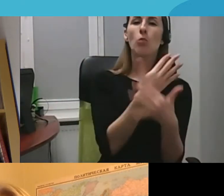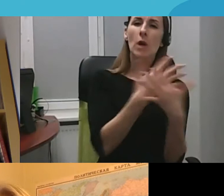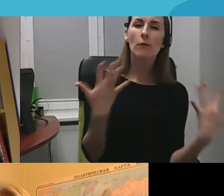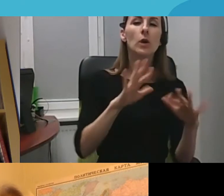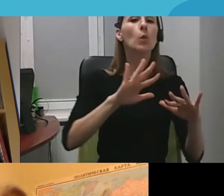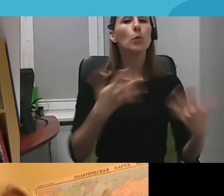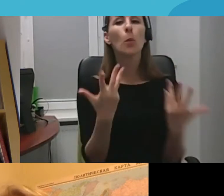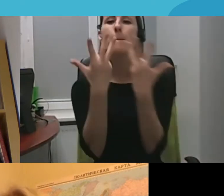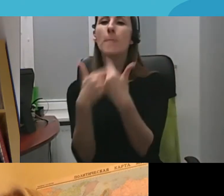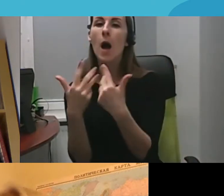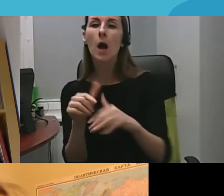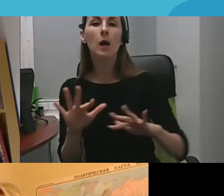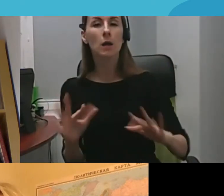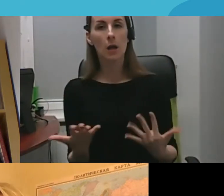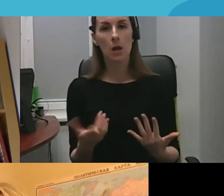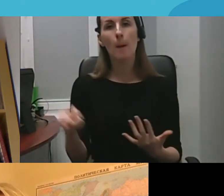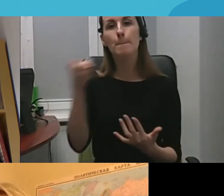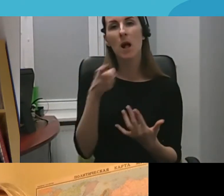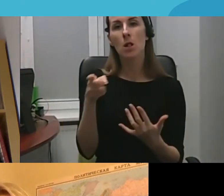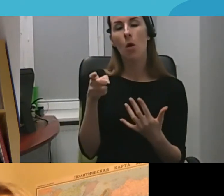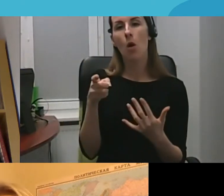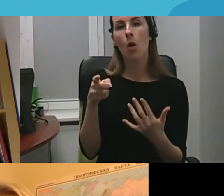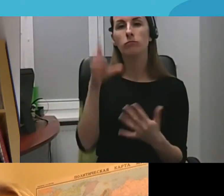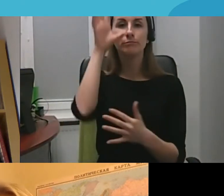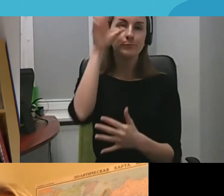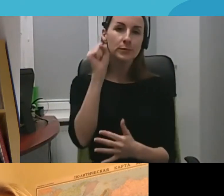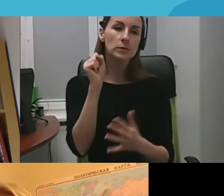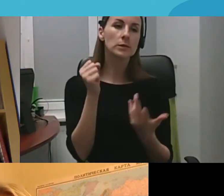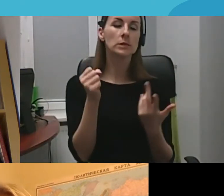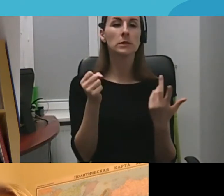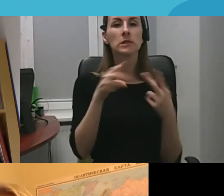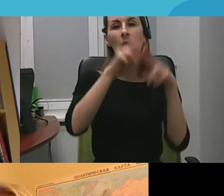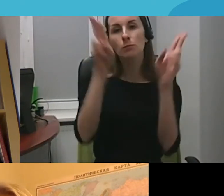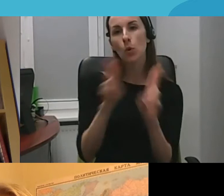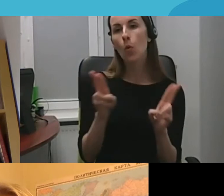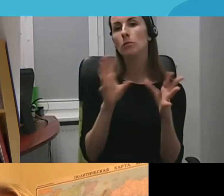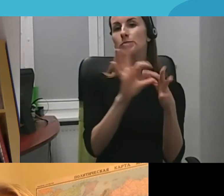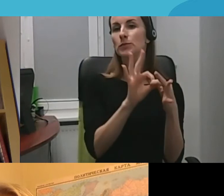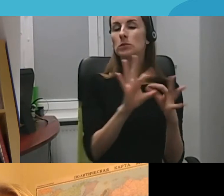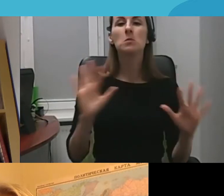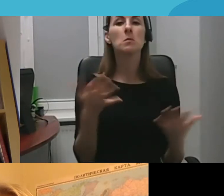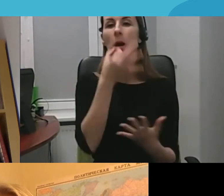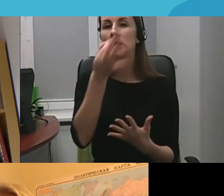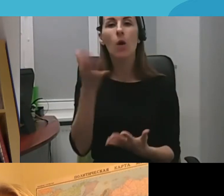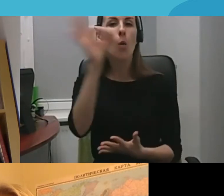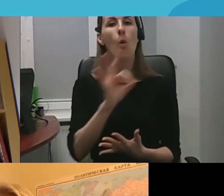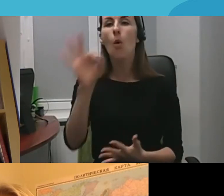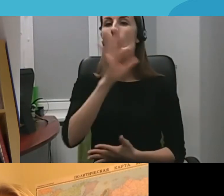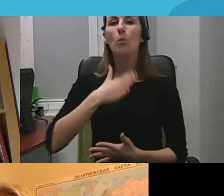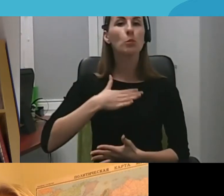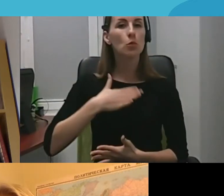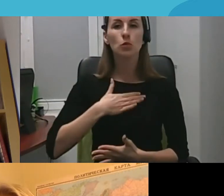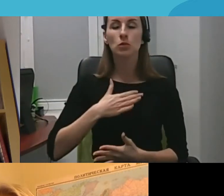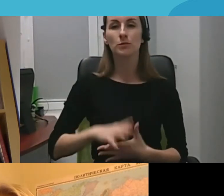international standards. So what does it say about us? Like, do we have some extra moves to